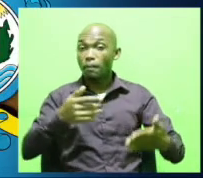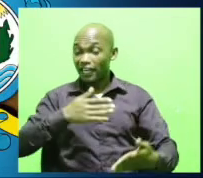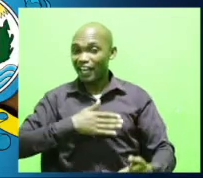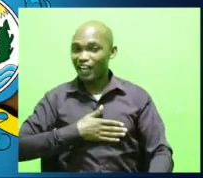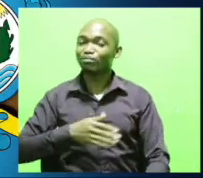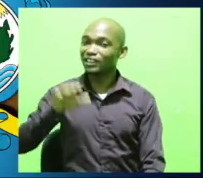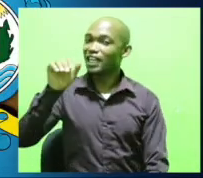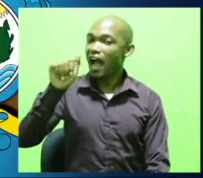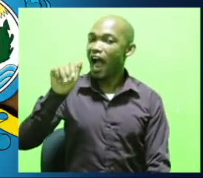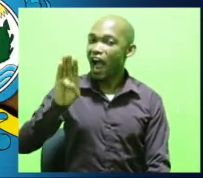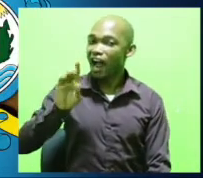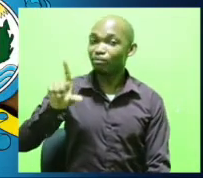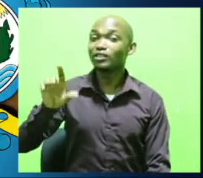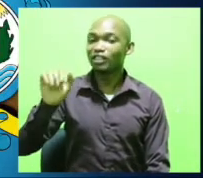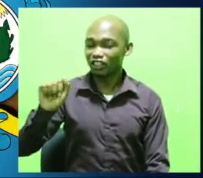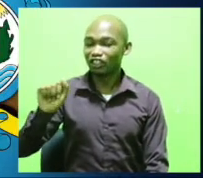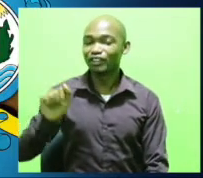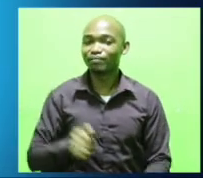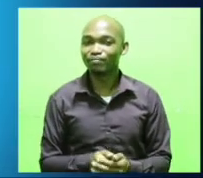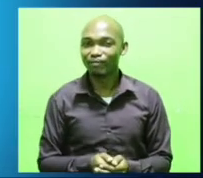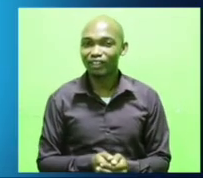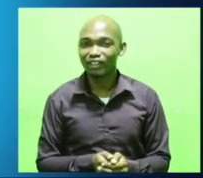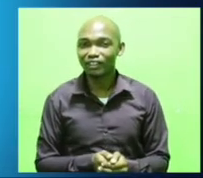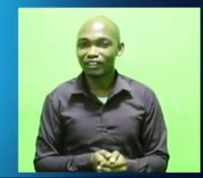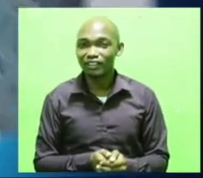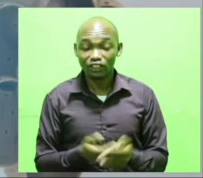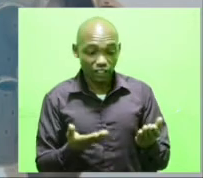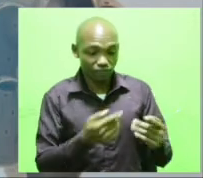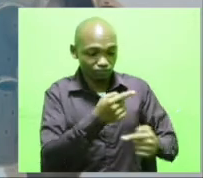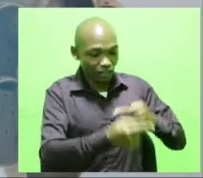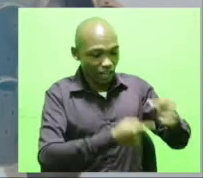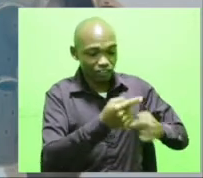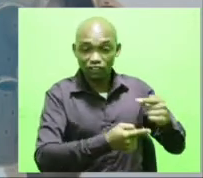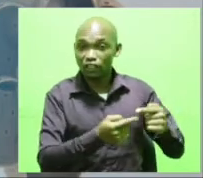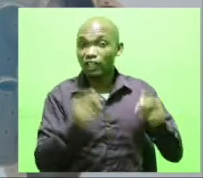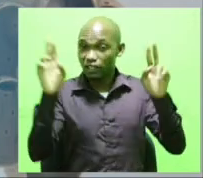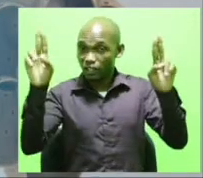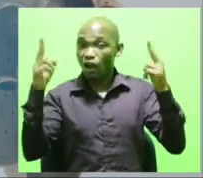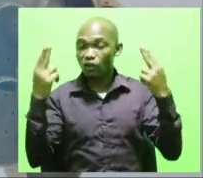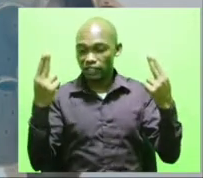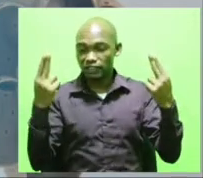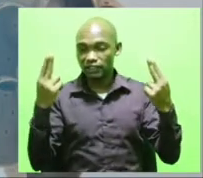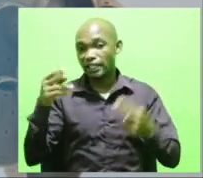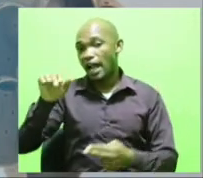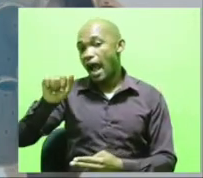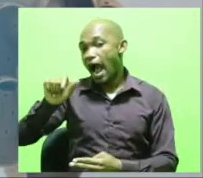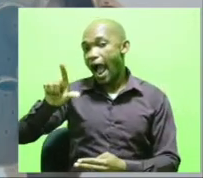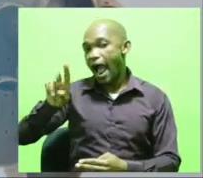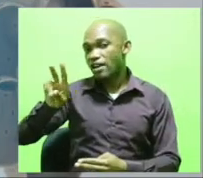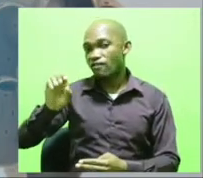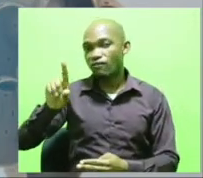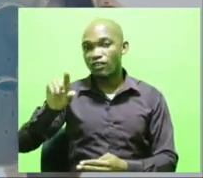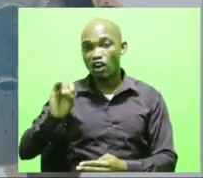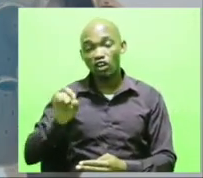Shaban Salum from SUZA TV. Now let's begin, or more like continue our lesson.